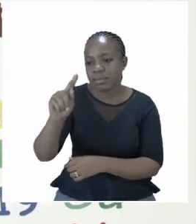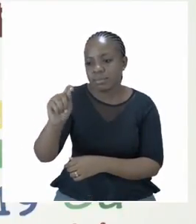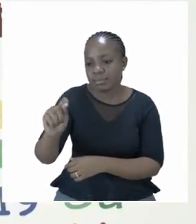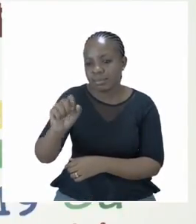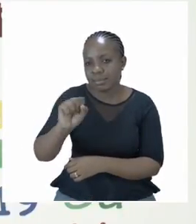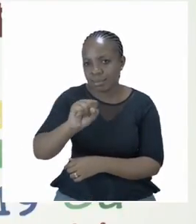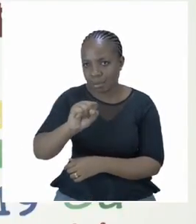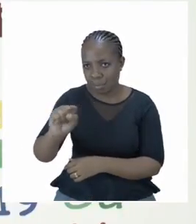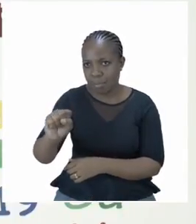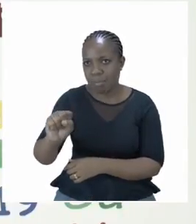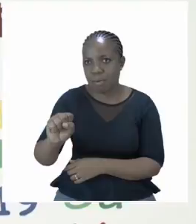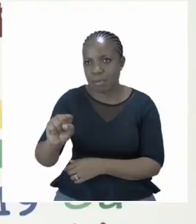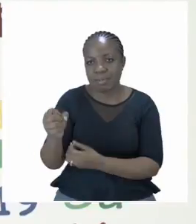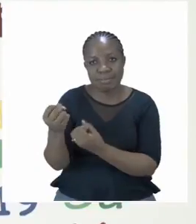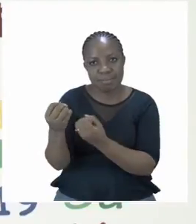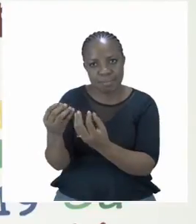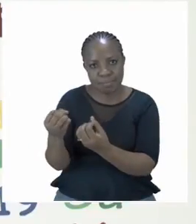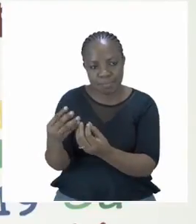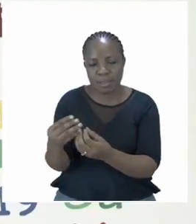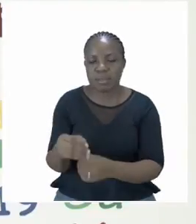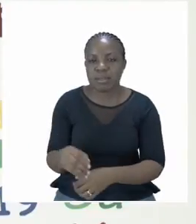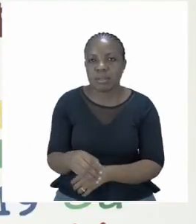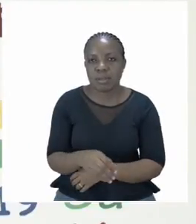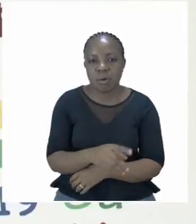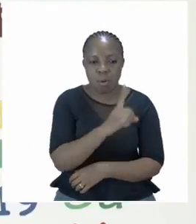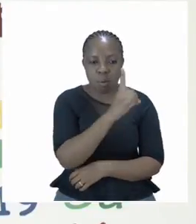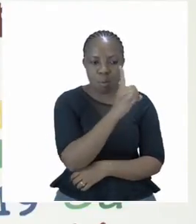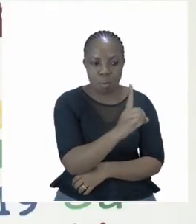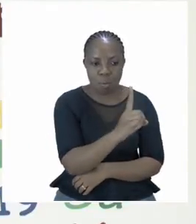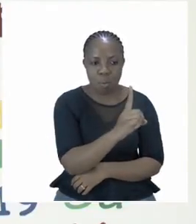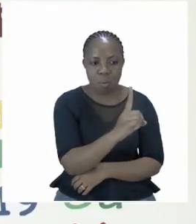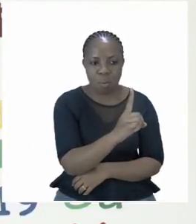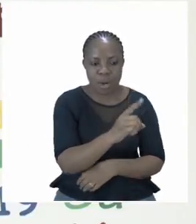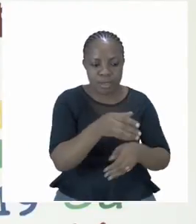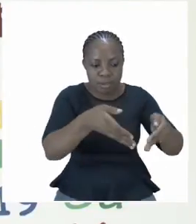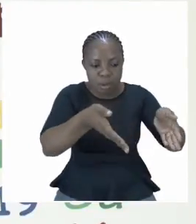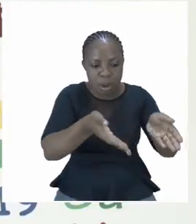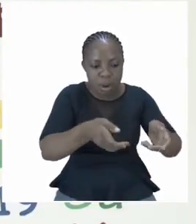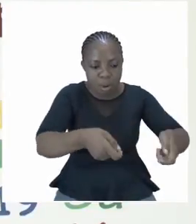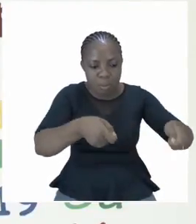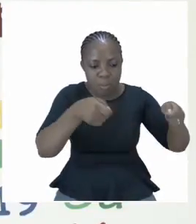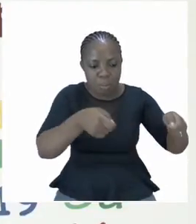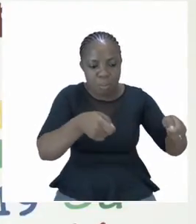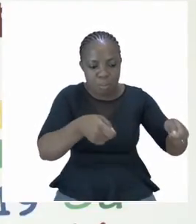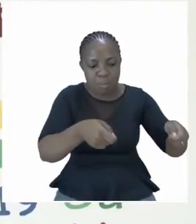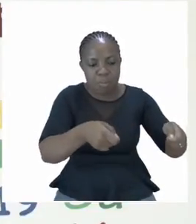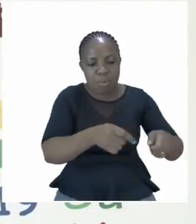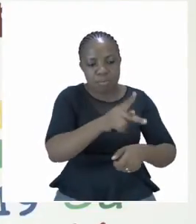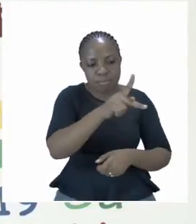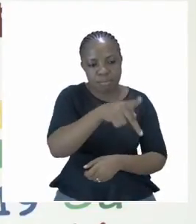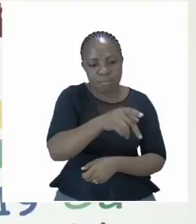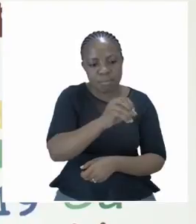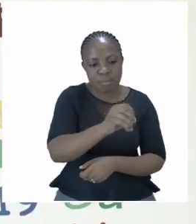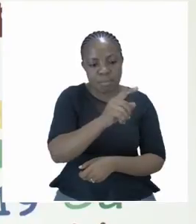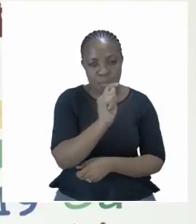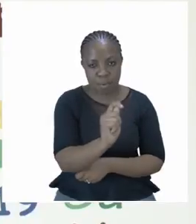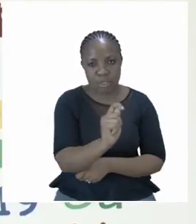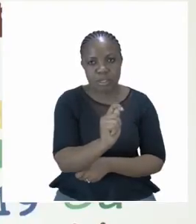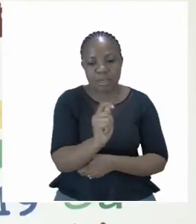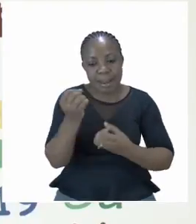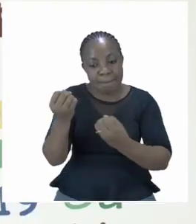pots. Yes, that's right. Well done. Many pots. So you are also going to write the